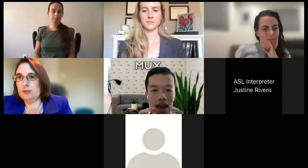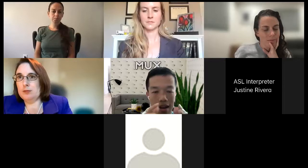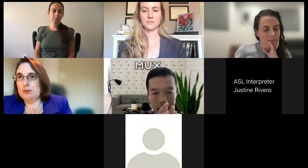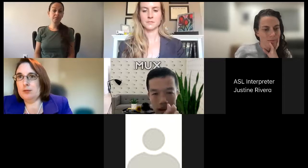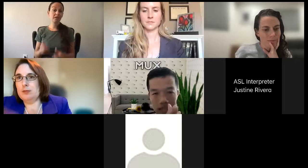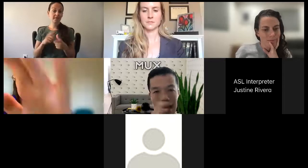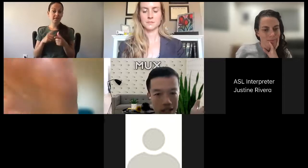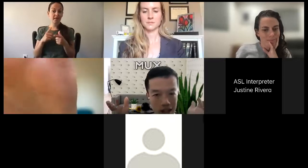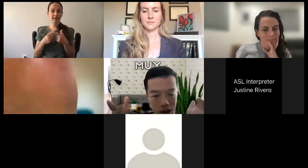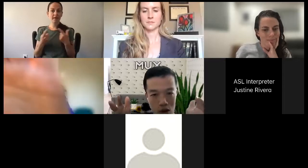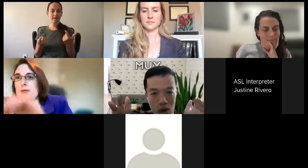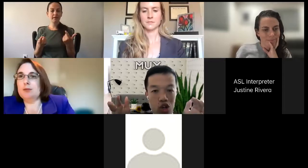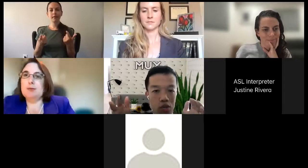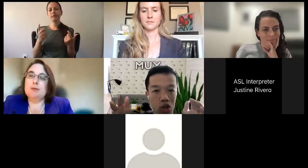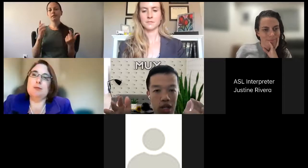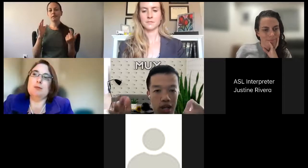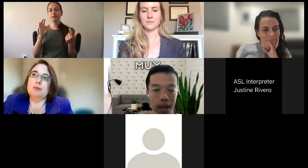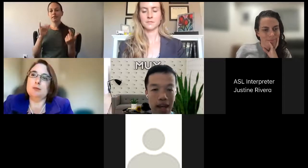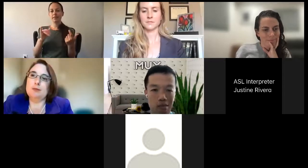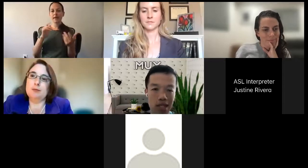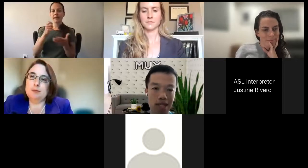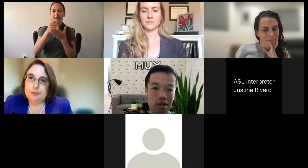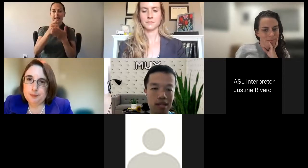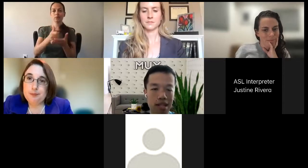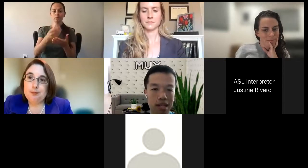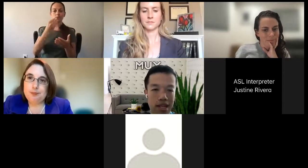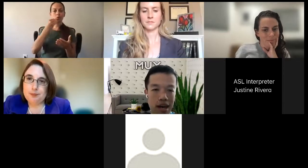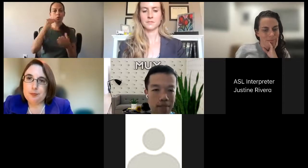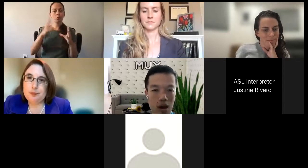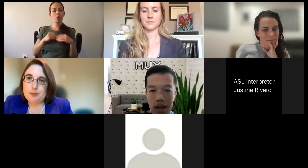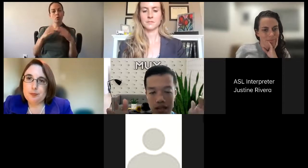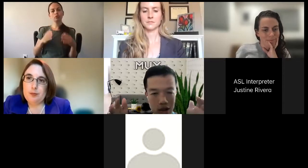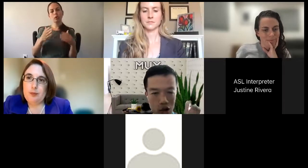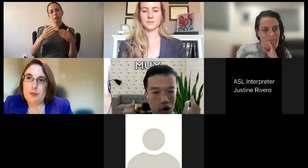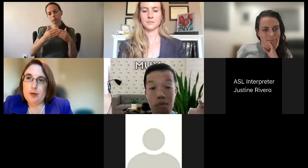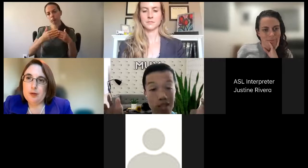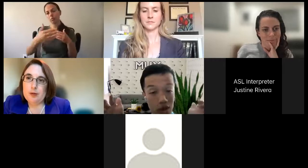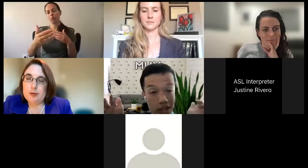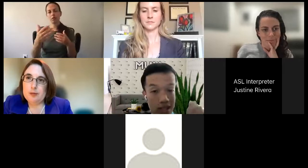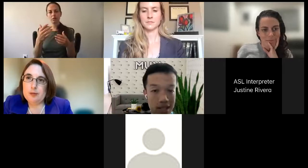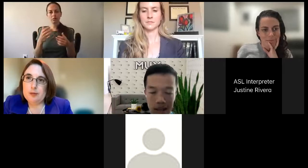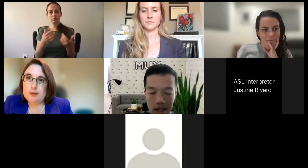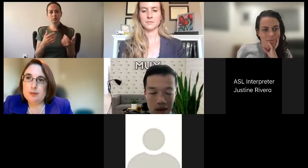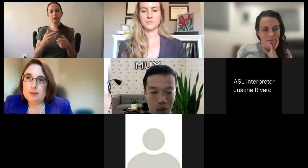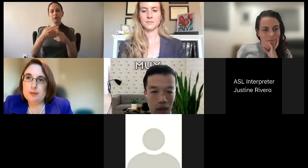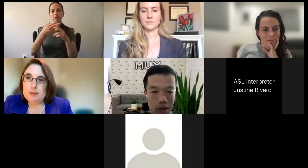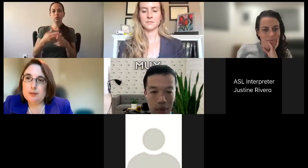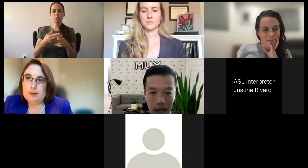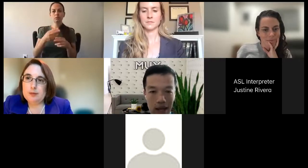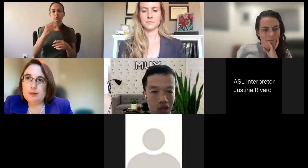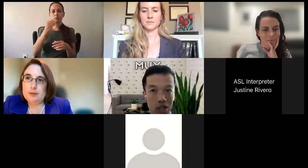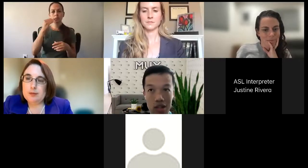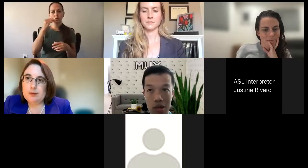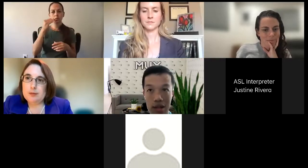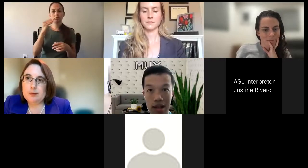Therefore, that extends the home ownership journey and making it more accessible. It's called home as a service. It's a